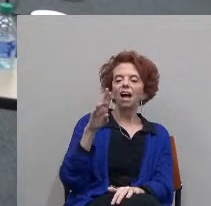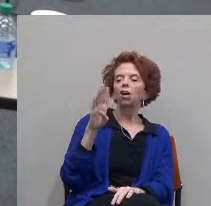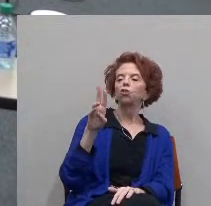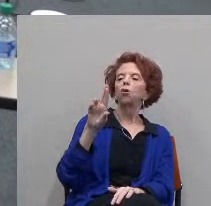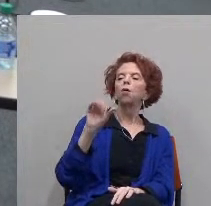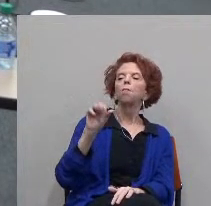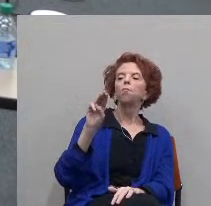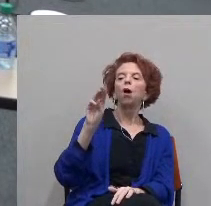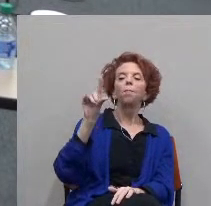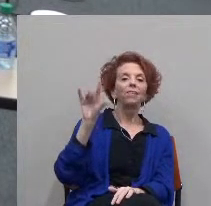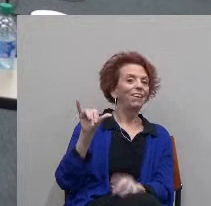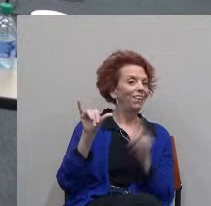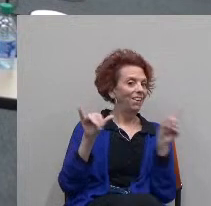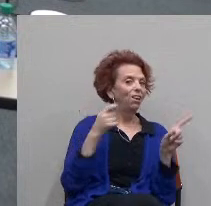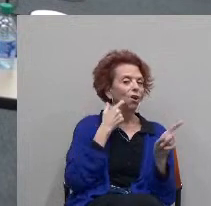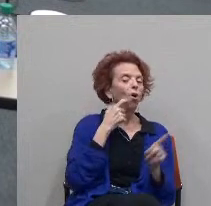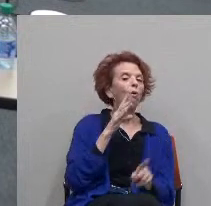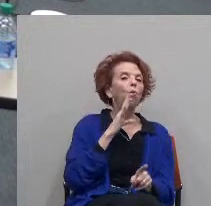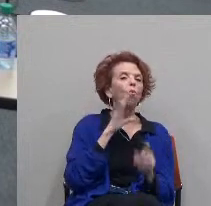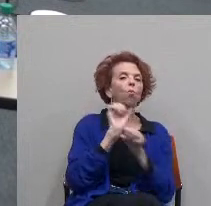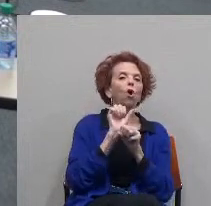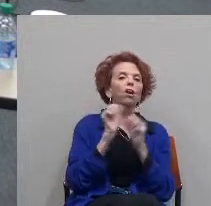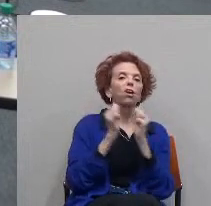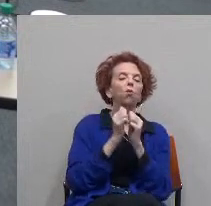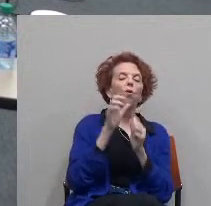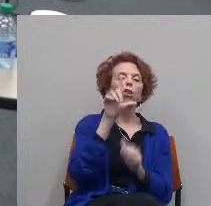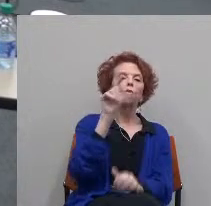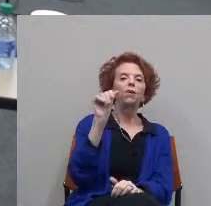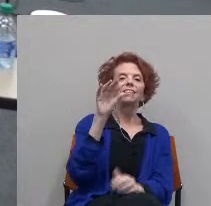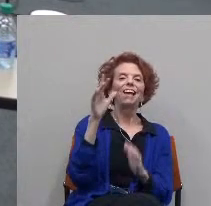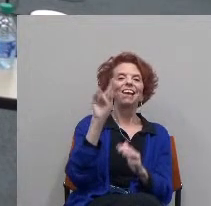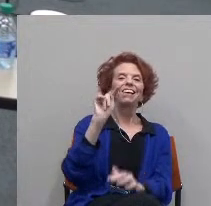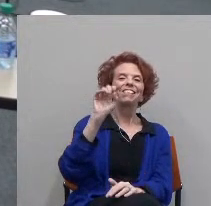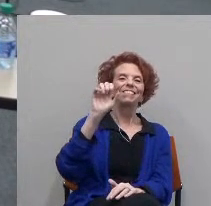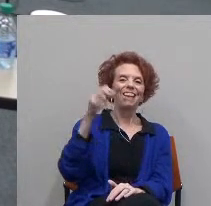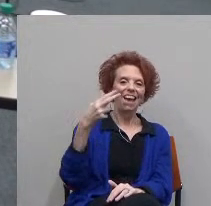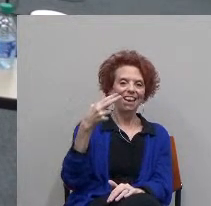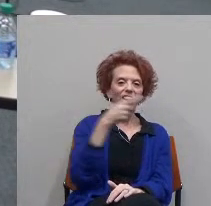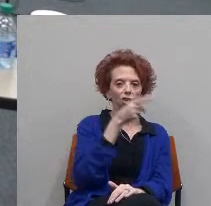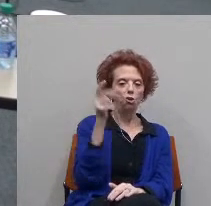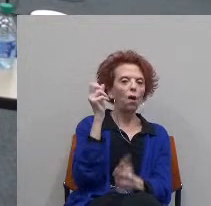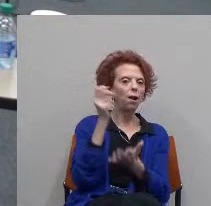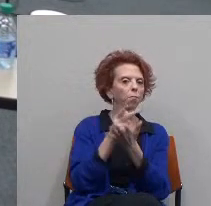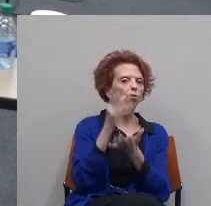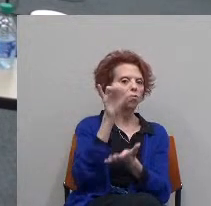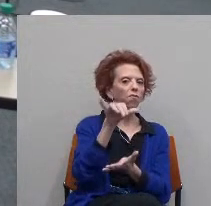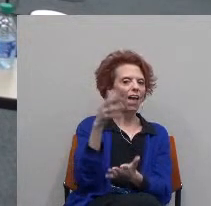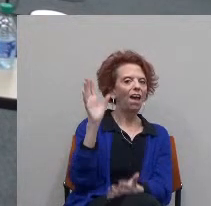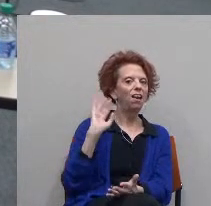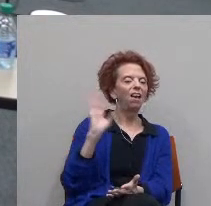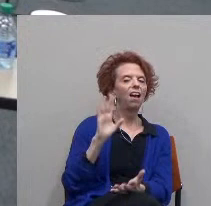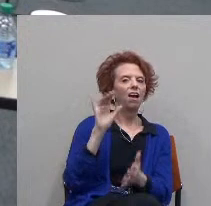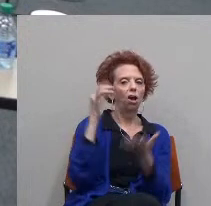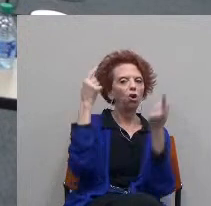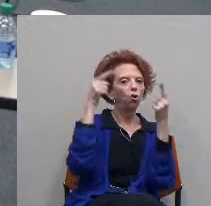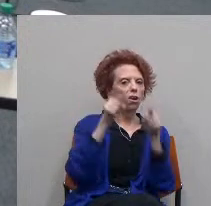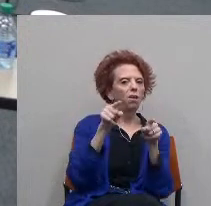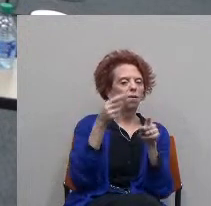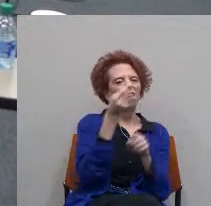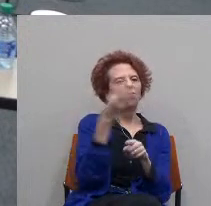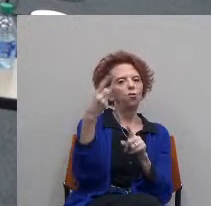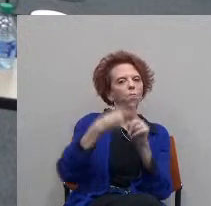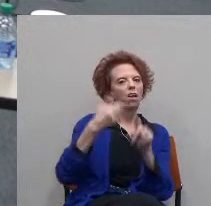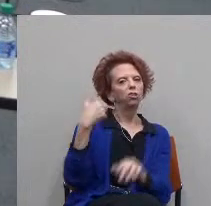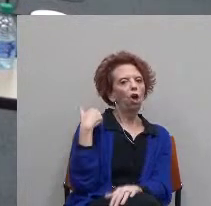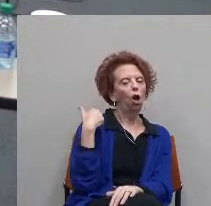point, we are working with Louisiana Tech. You all had approved that interagency agreement quite